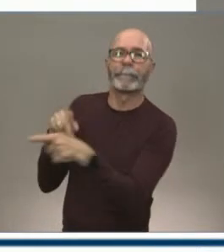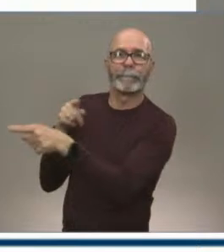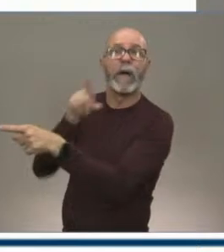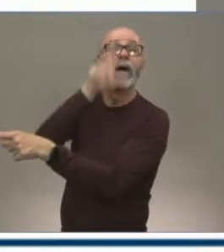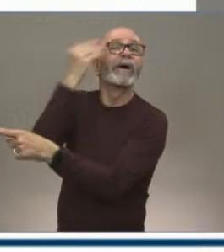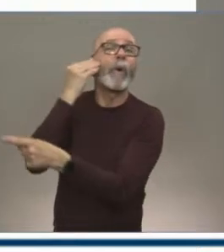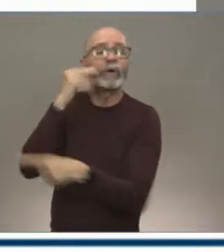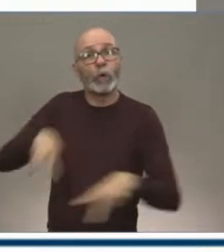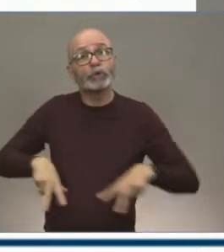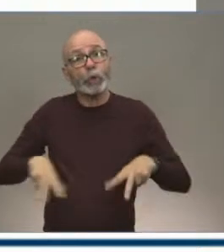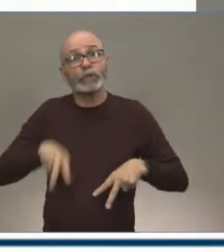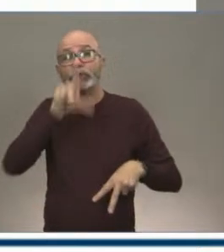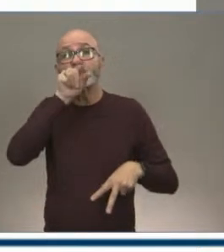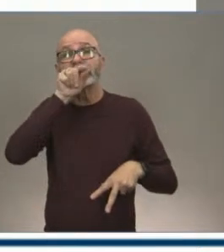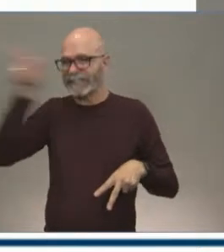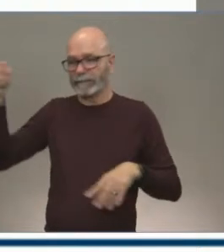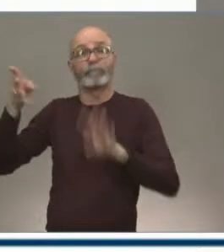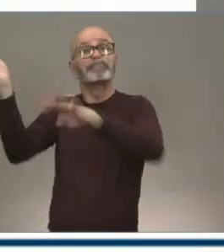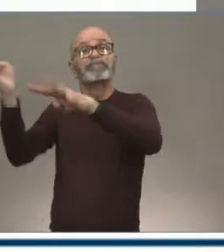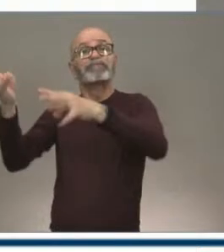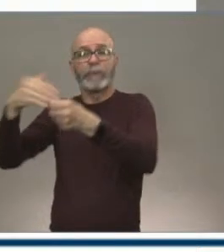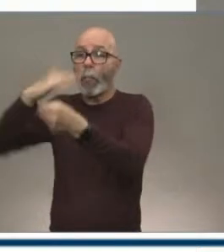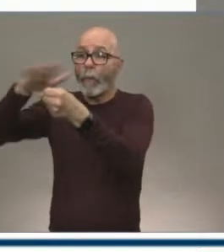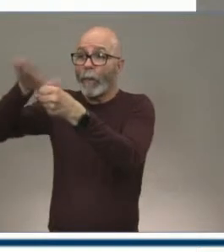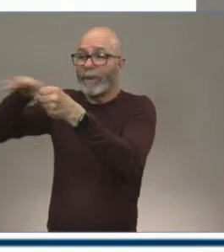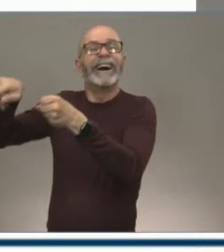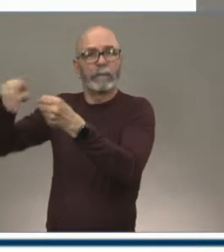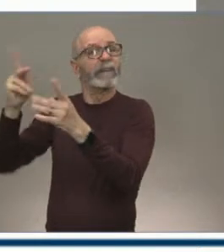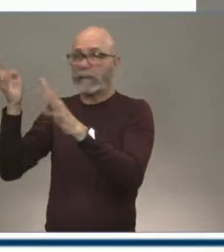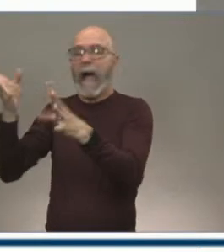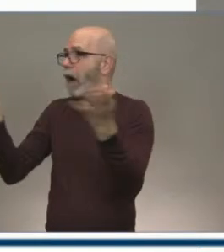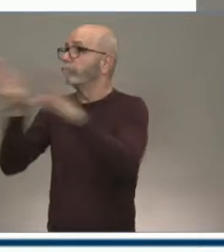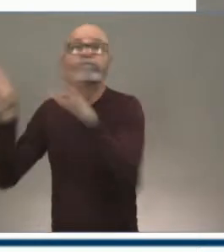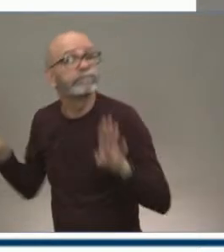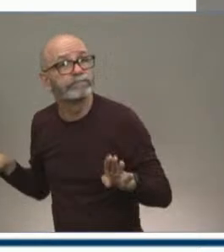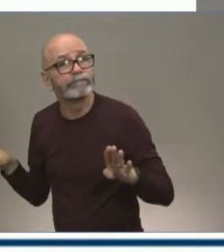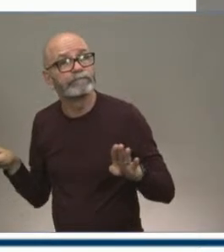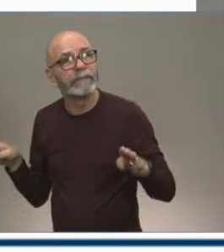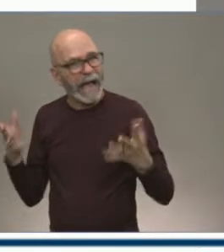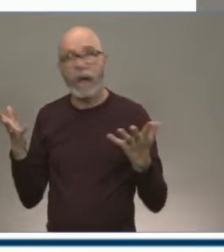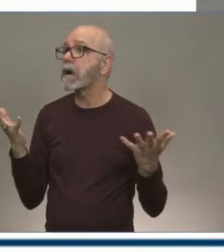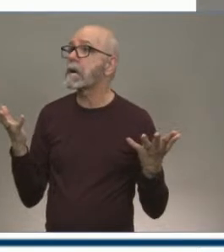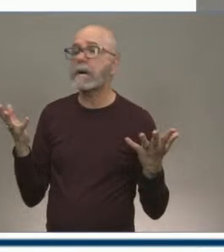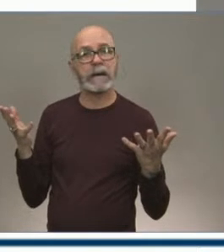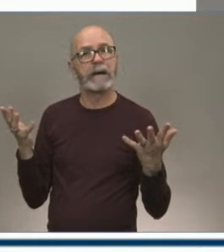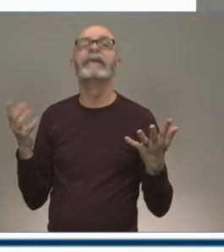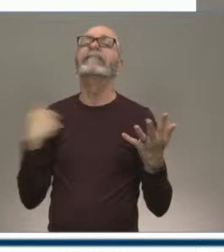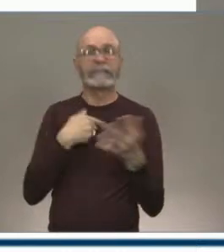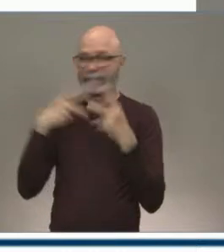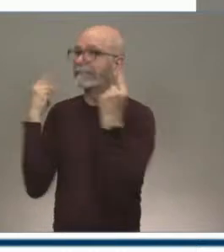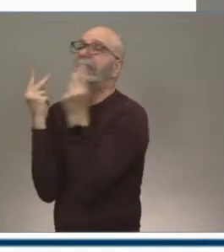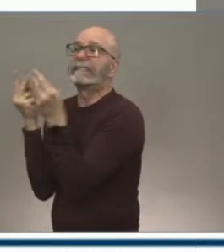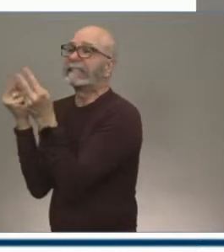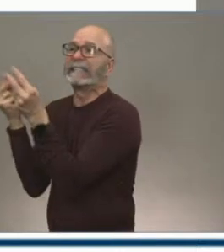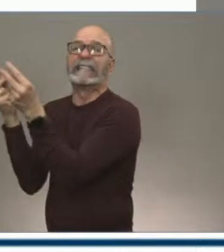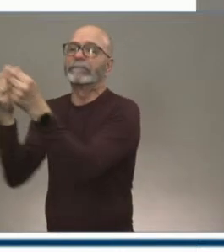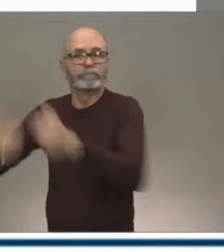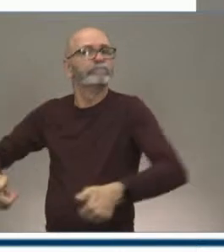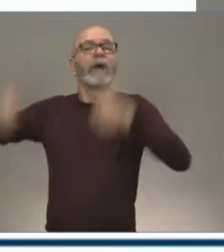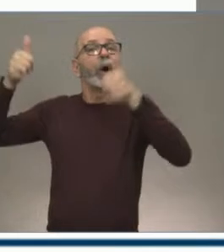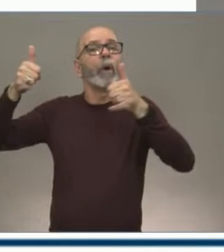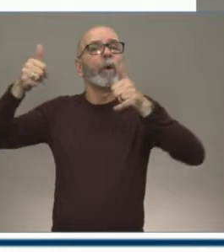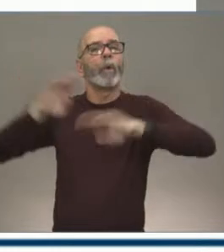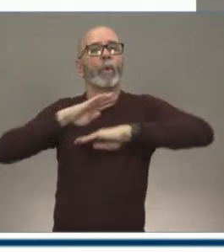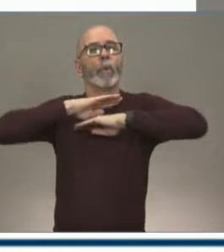very quickly, and that puts the whole community at risk. So by immunizing those two groups of workers, we're actually taking a